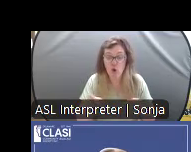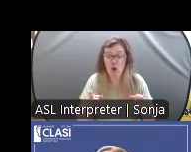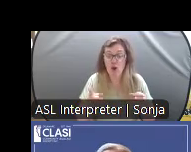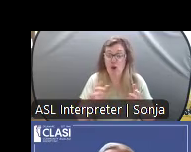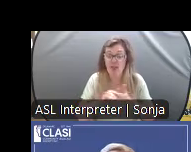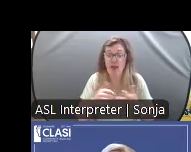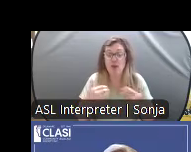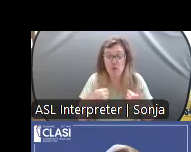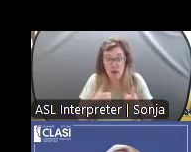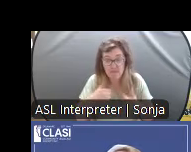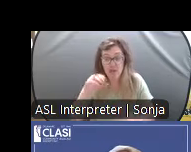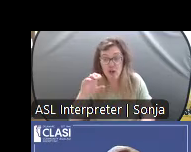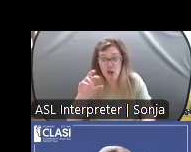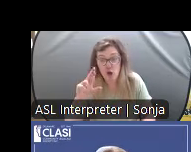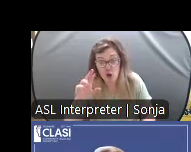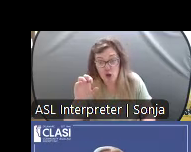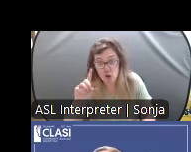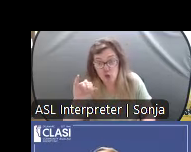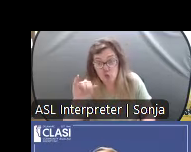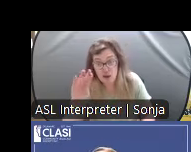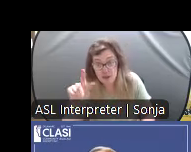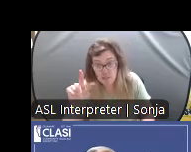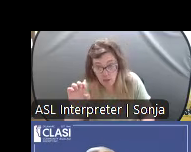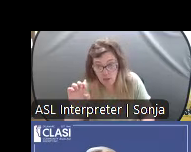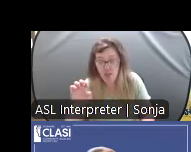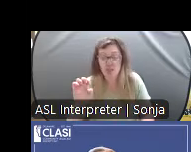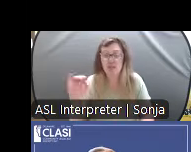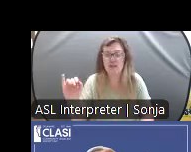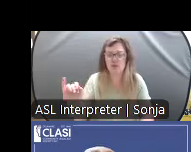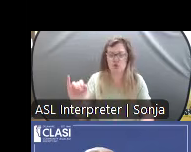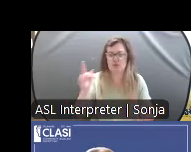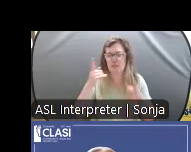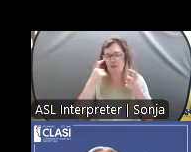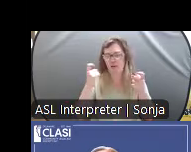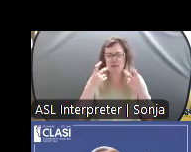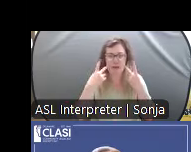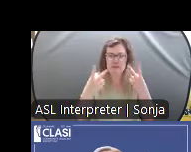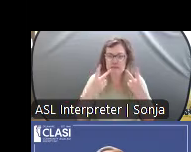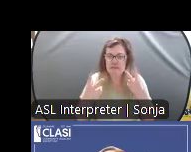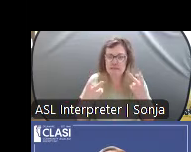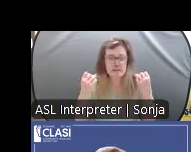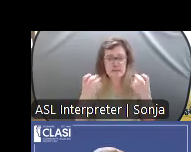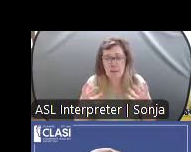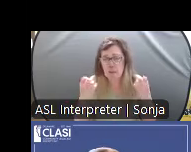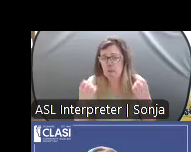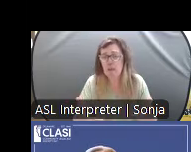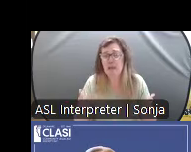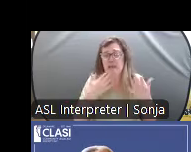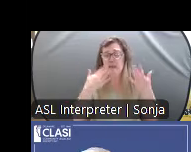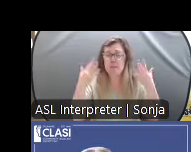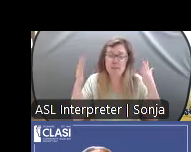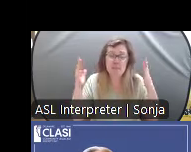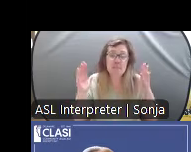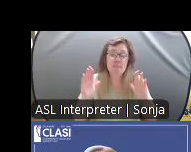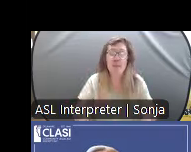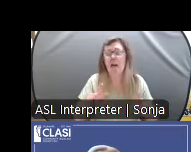have creditable coverage. It is I have seen too many really bad,